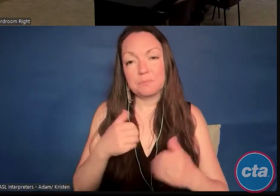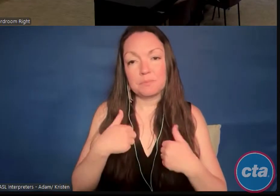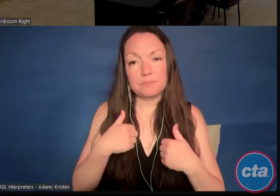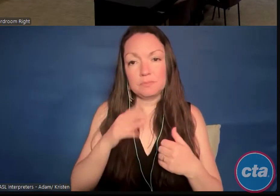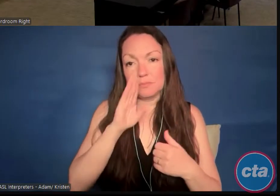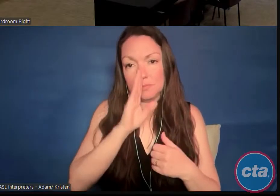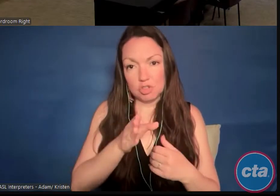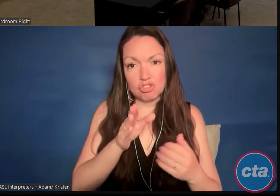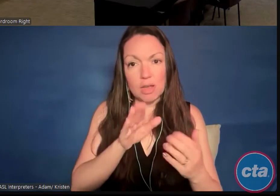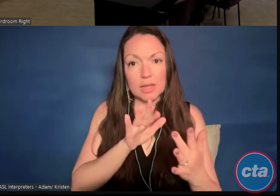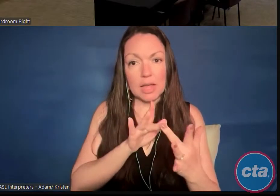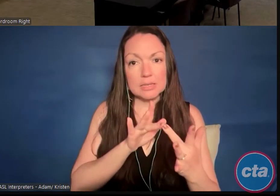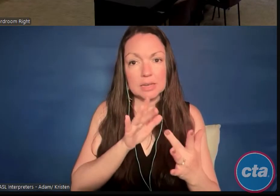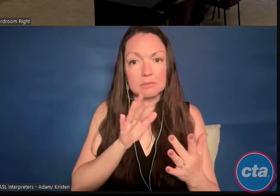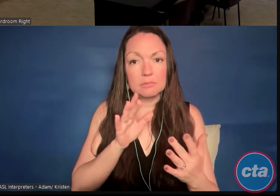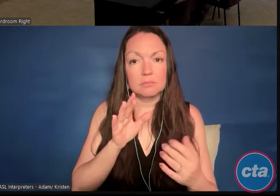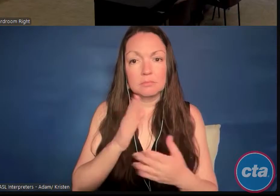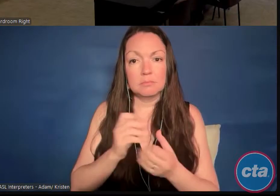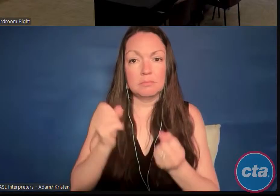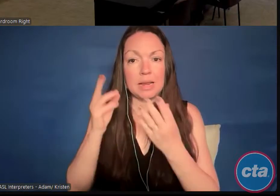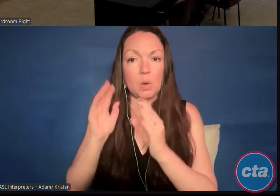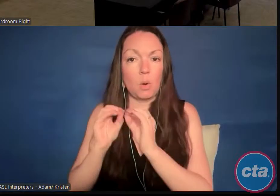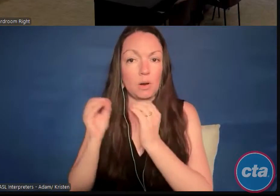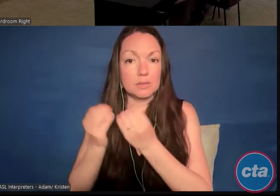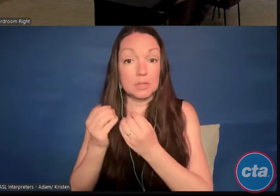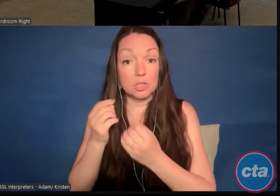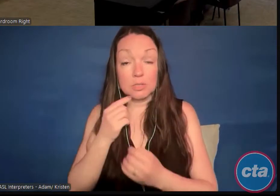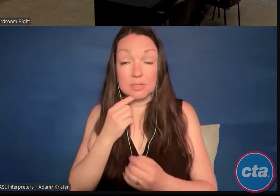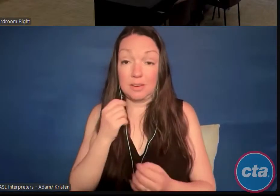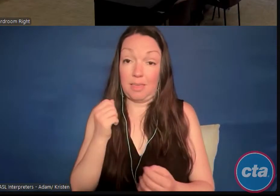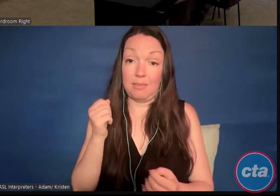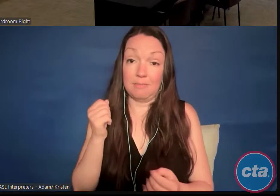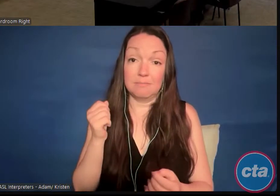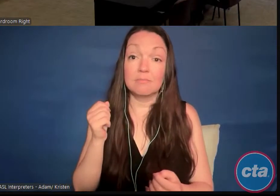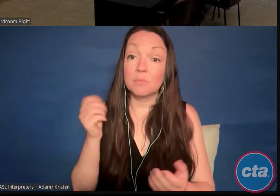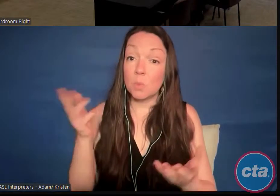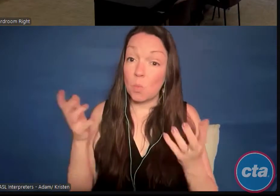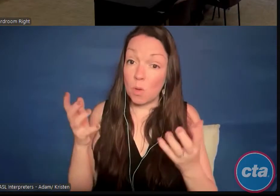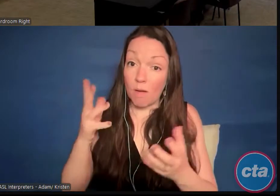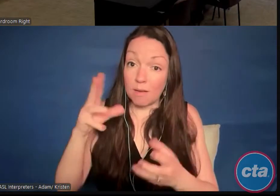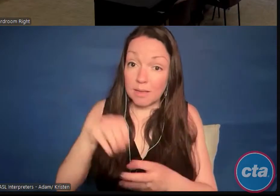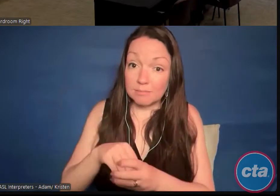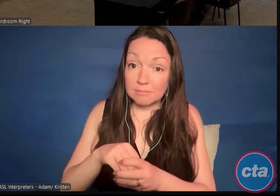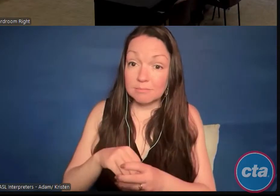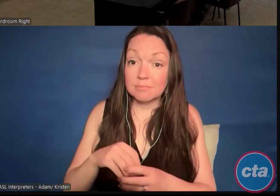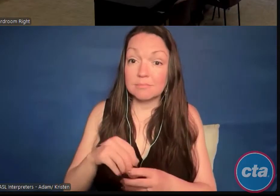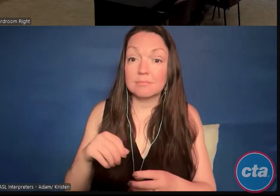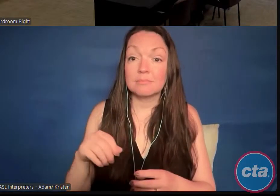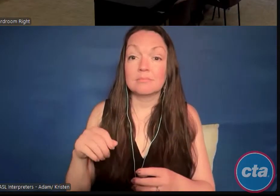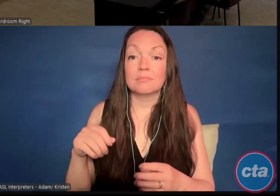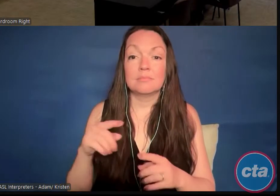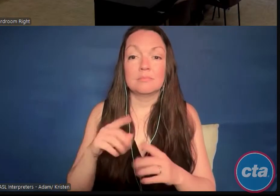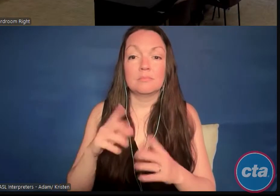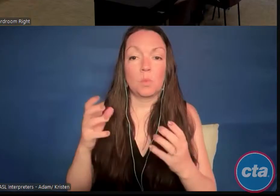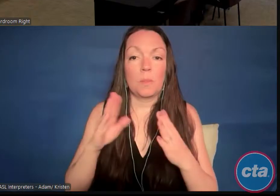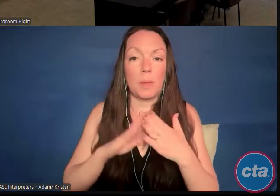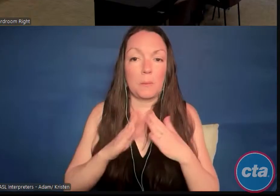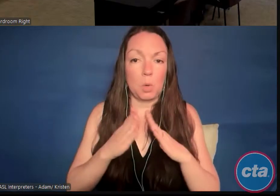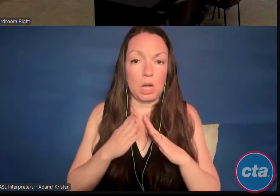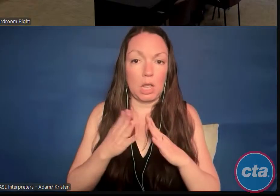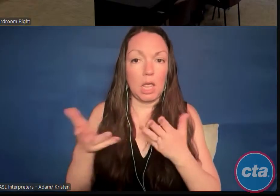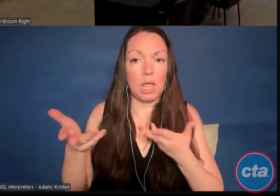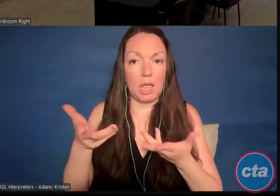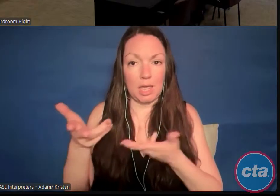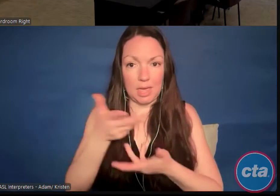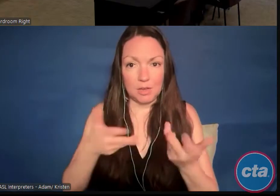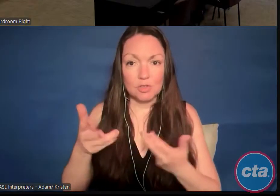contacts with organizations. We have a lot of organizations that already reached out and are like, hey, we want in on this, right? But we want the community to be able to engage in that too and